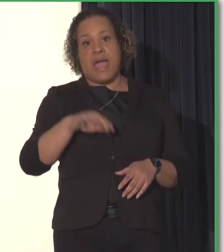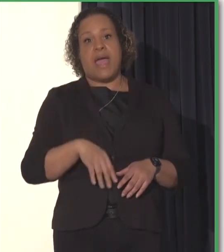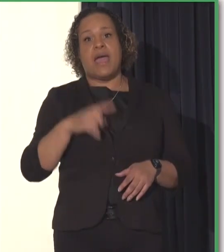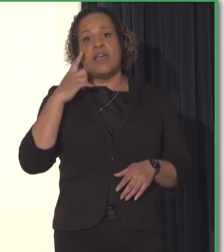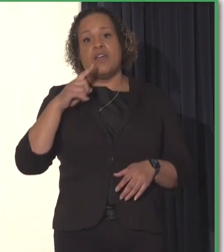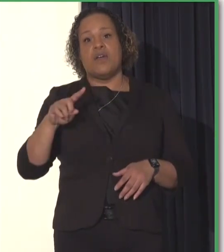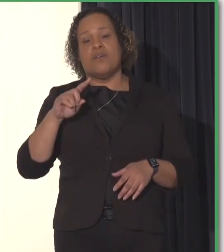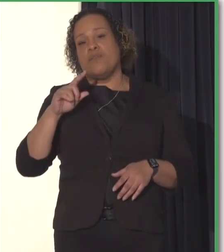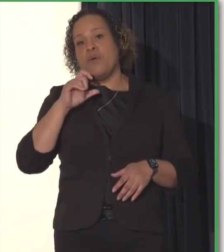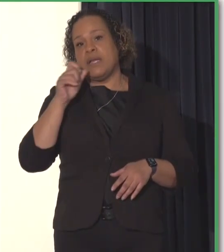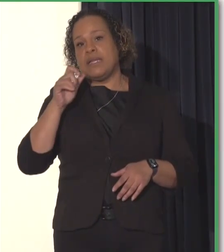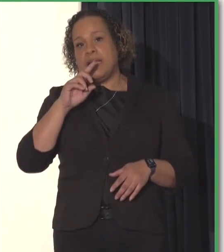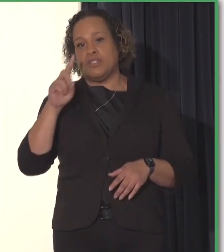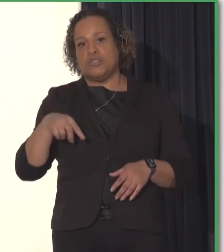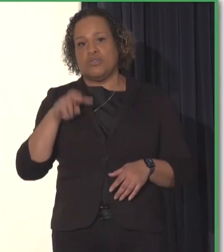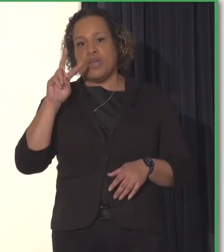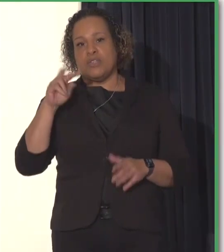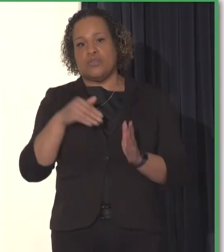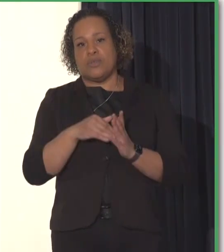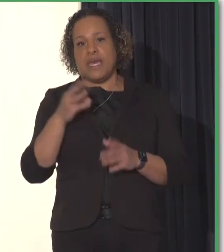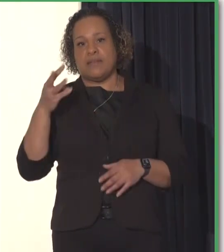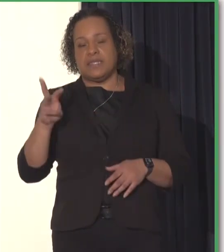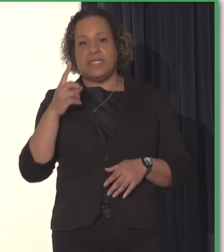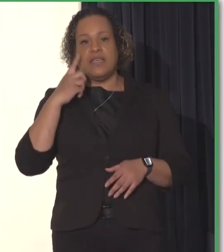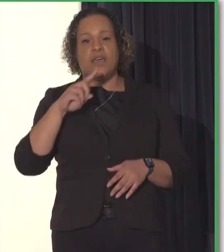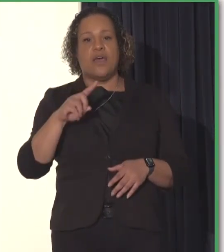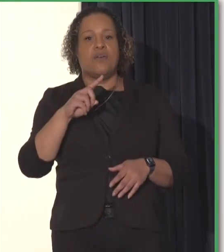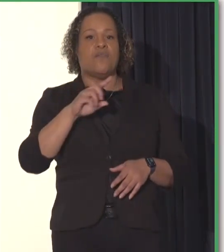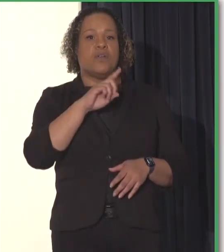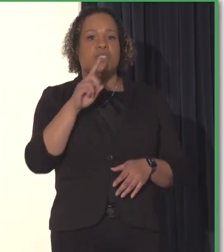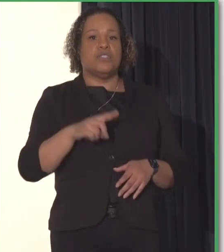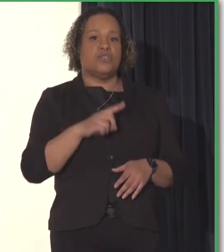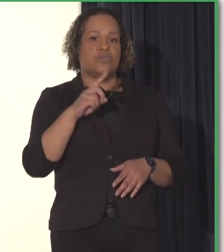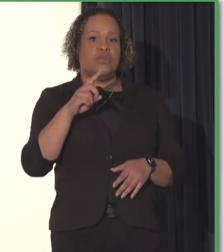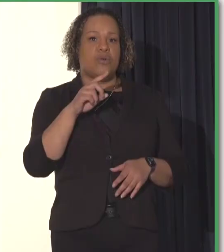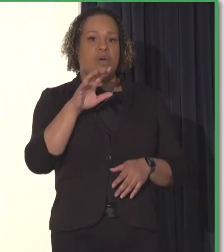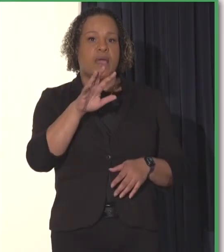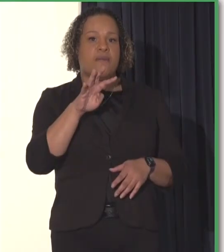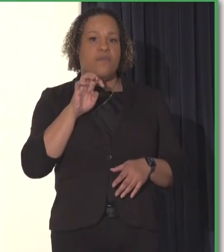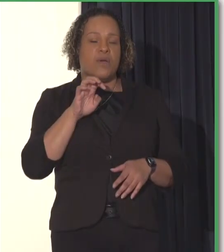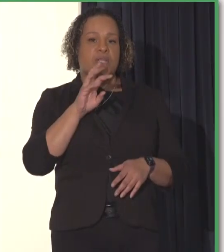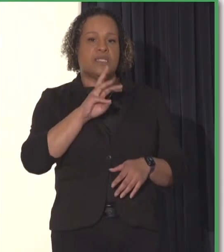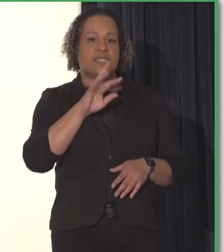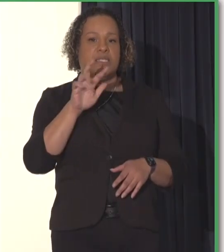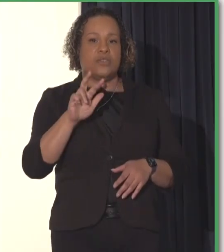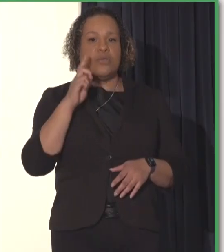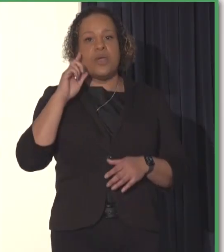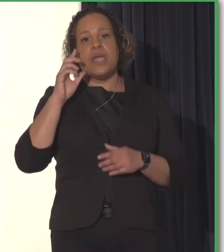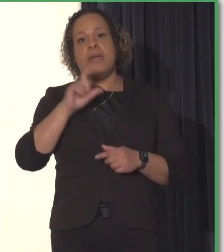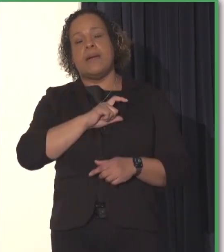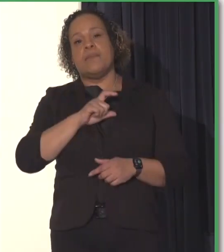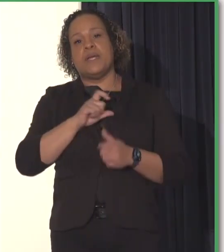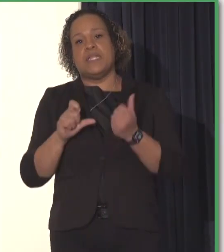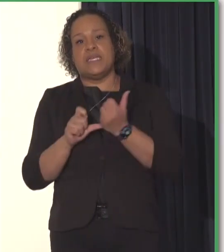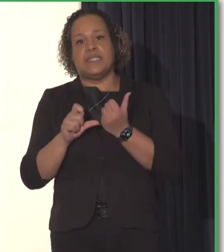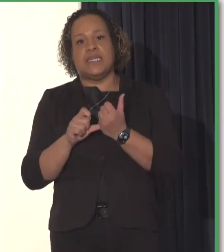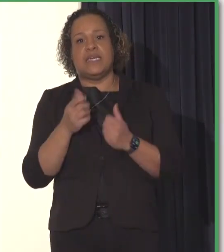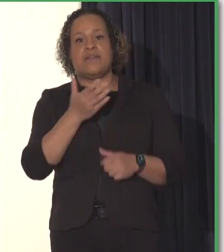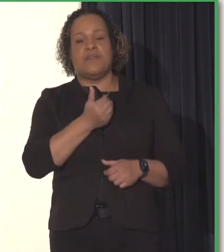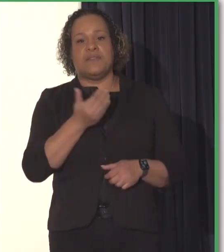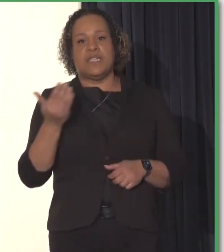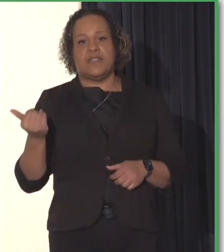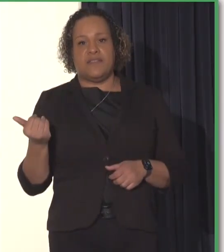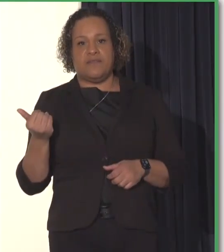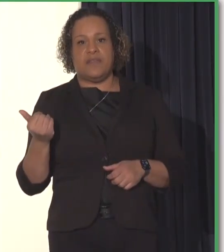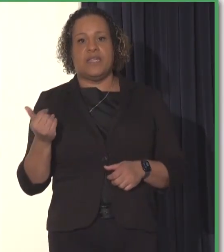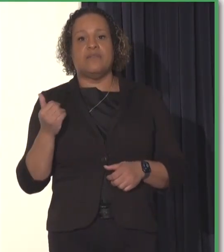For civilian Detroiters, we had 423. Non-Detroiters 319, police assistants, we had 15 and 15.